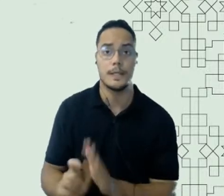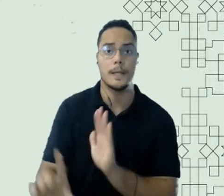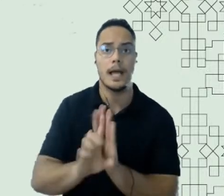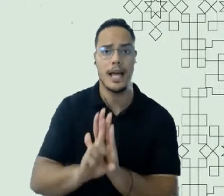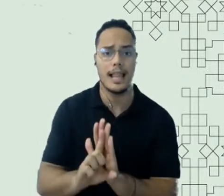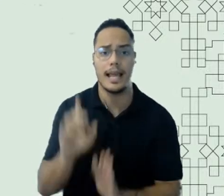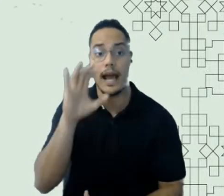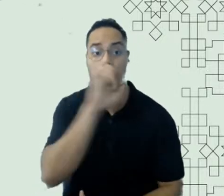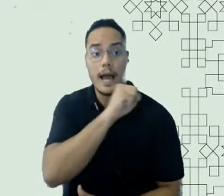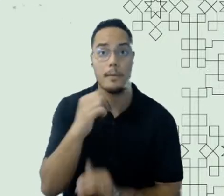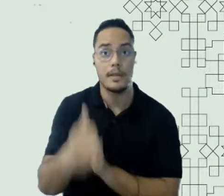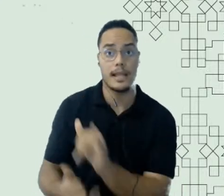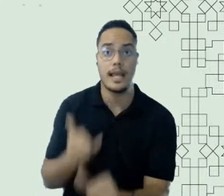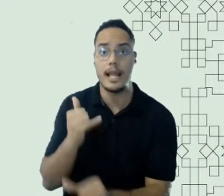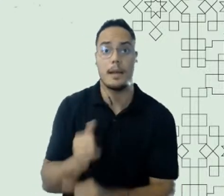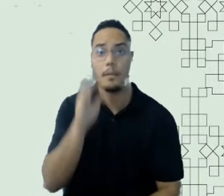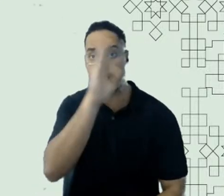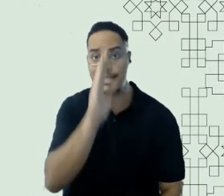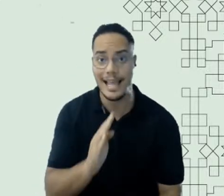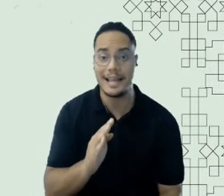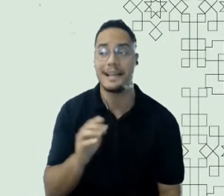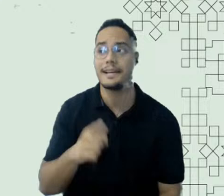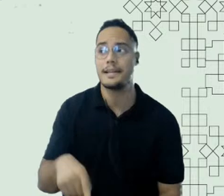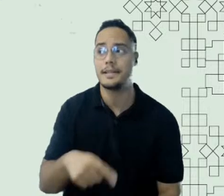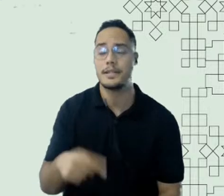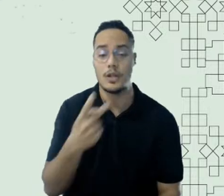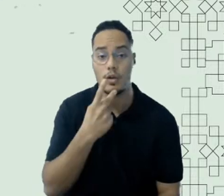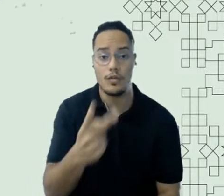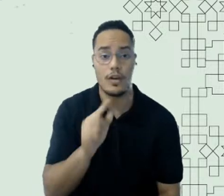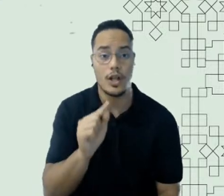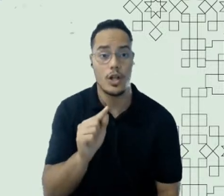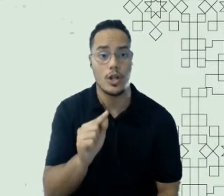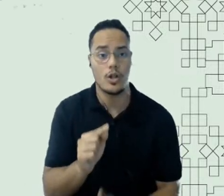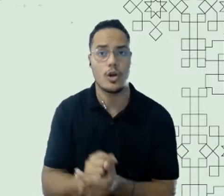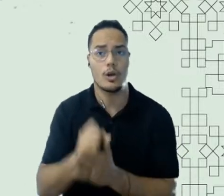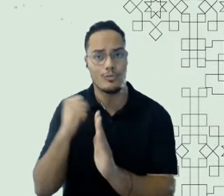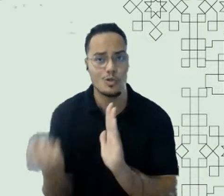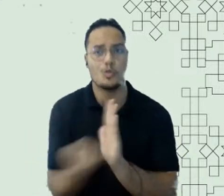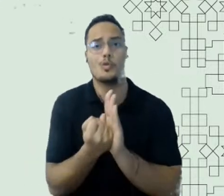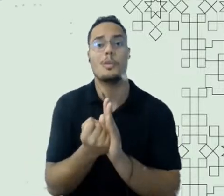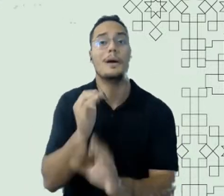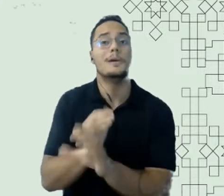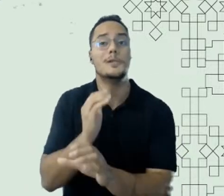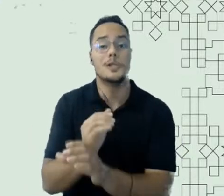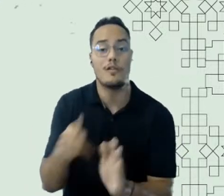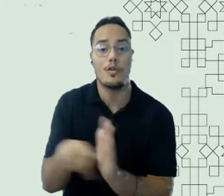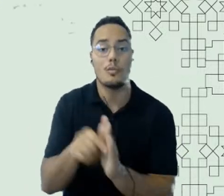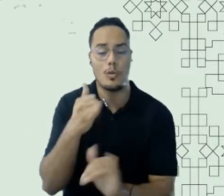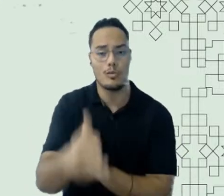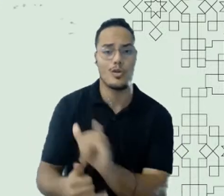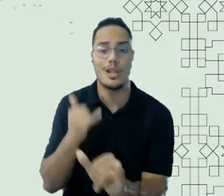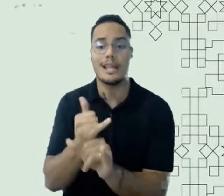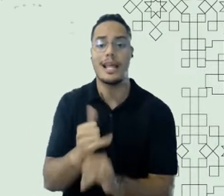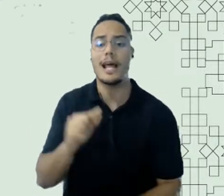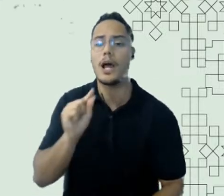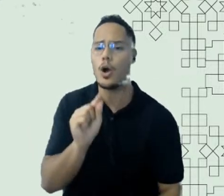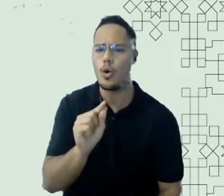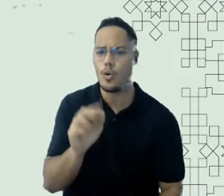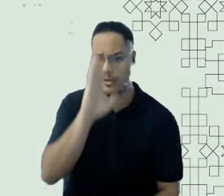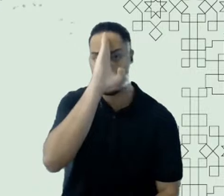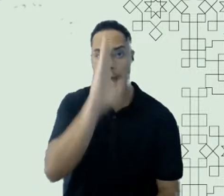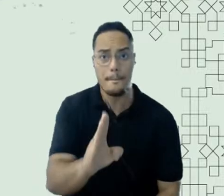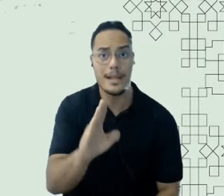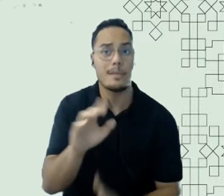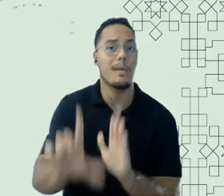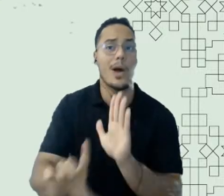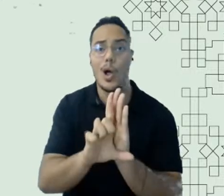civil framework for Brazilian internet. And Marco Civil, that is our main law to regulate internet, doesn't